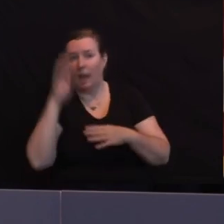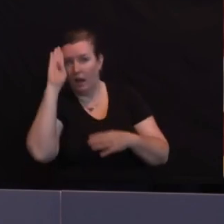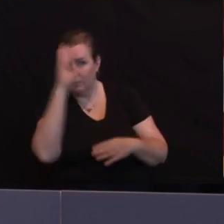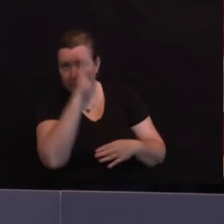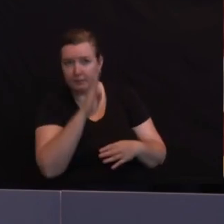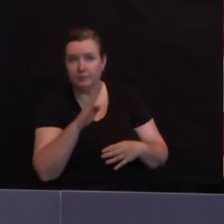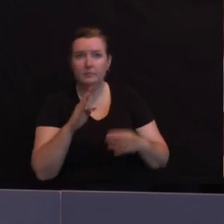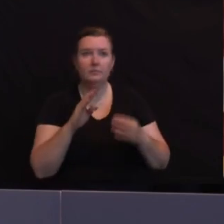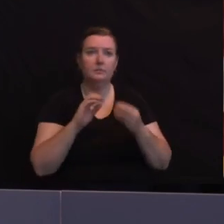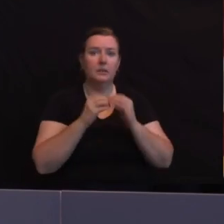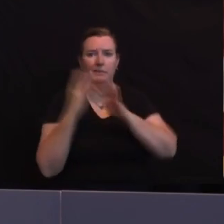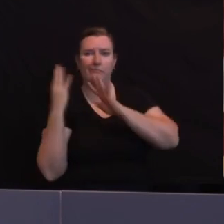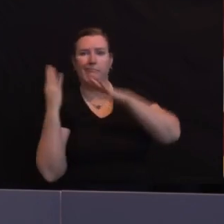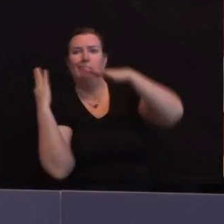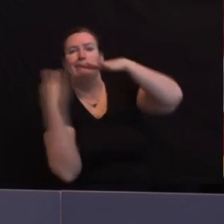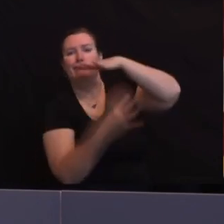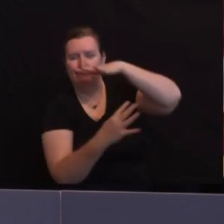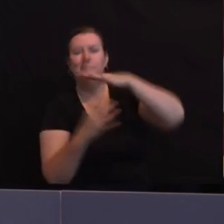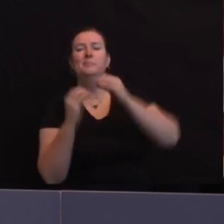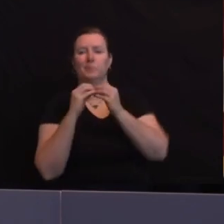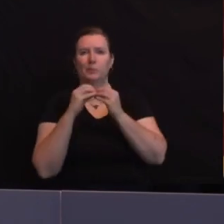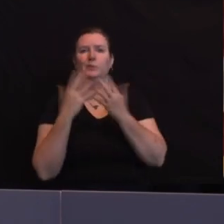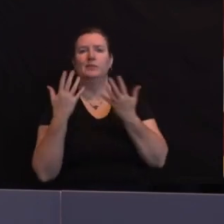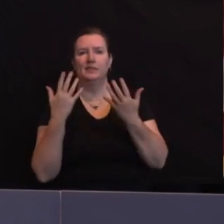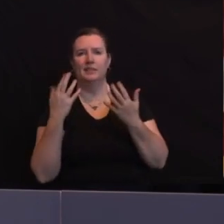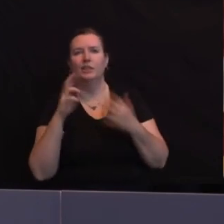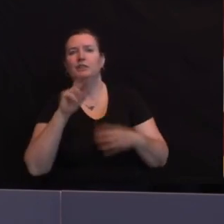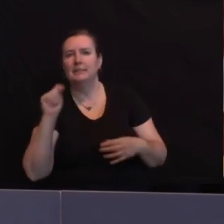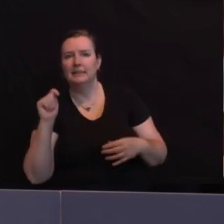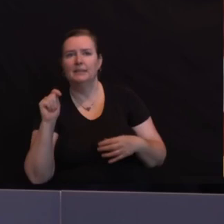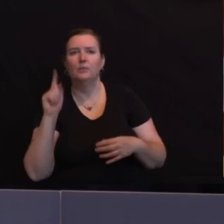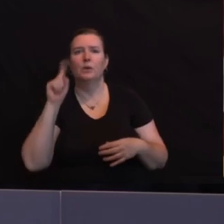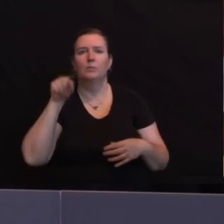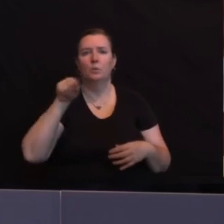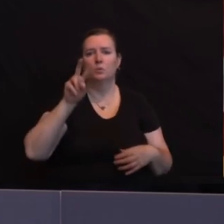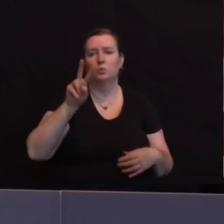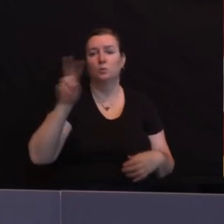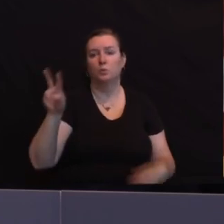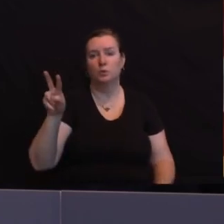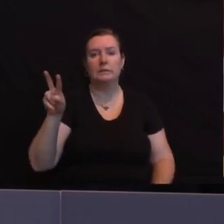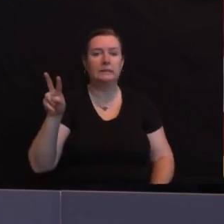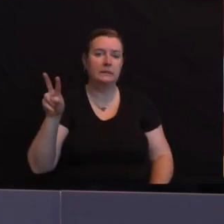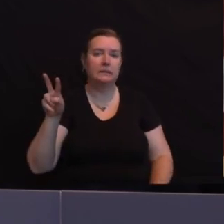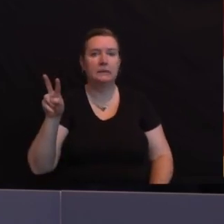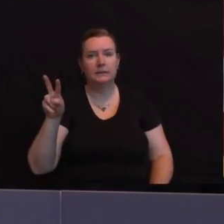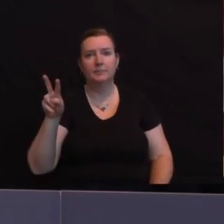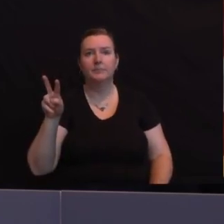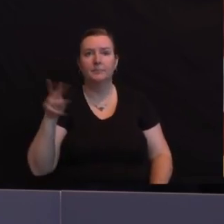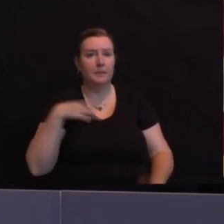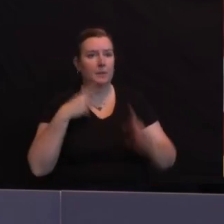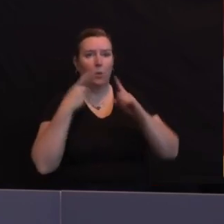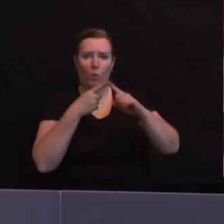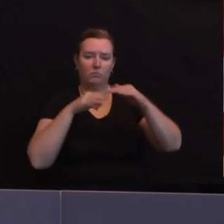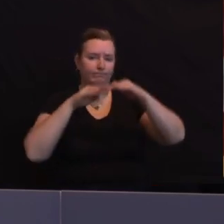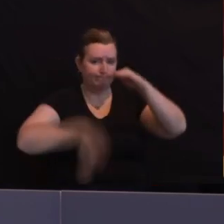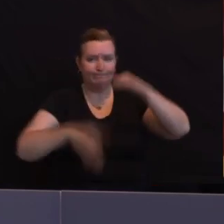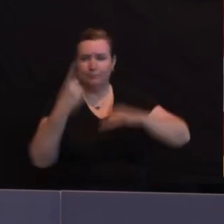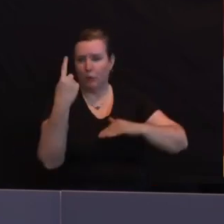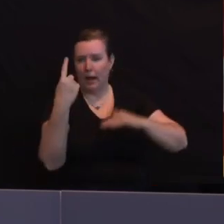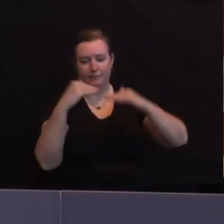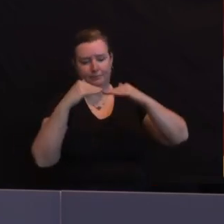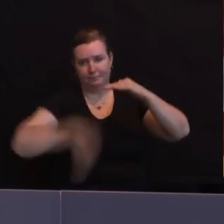well. Our rate of transmission is 1.22. As you know, our goal is to keep that under 1, and it has